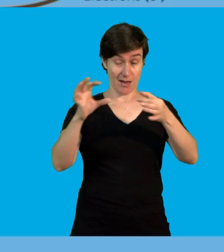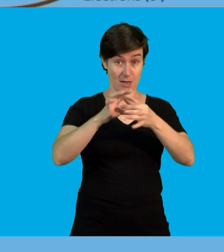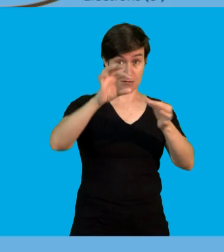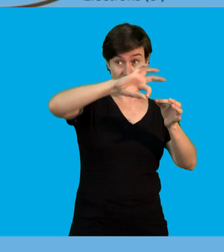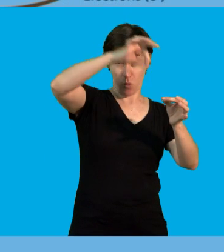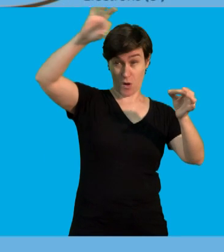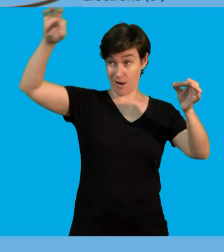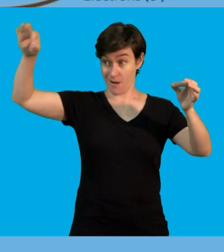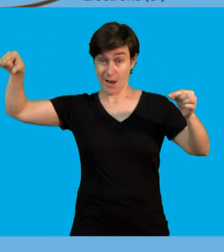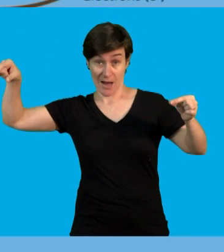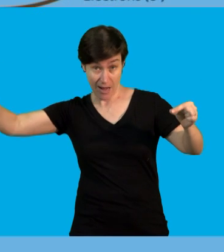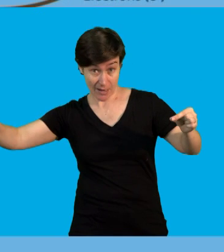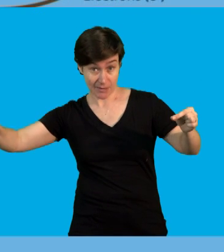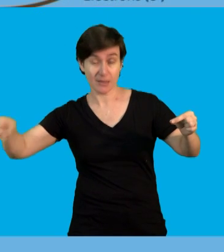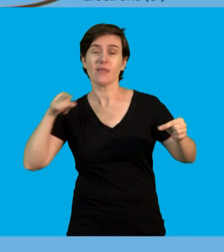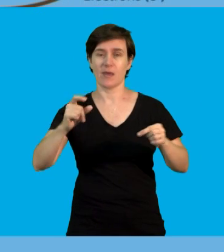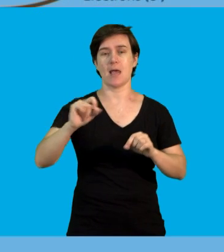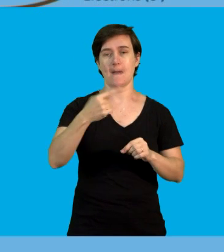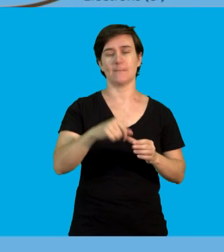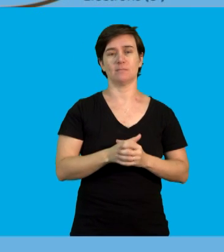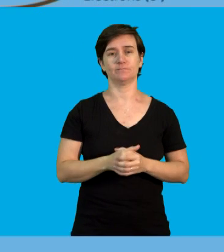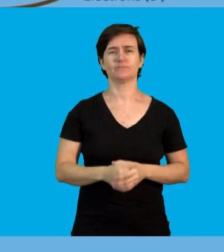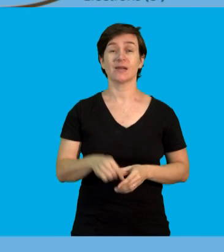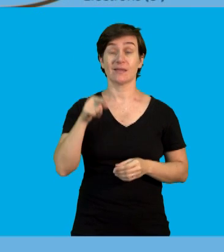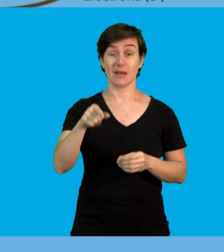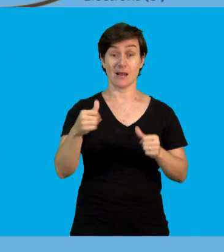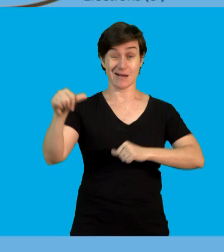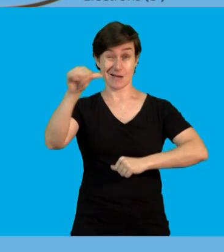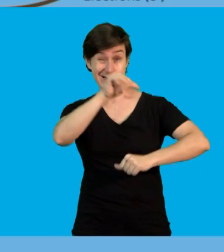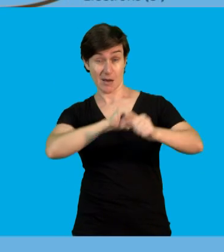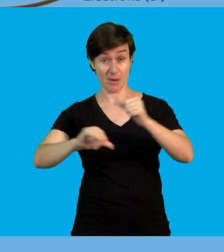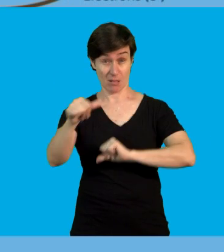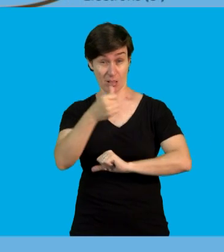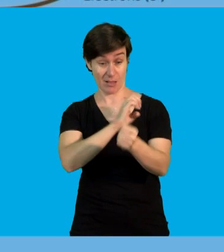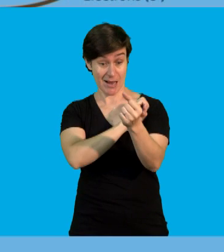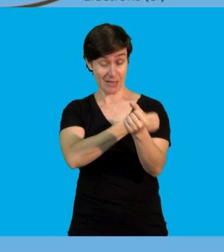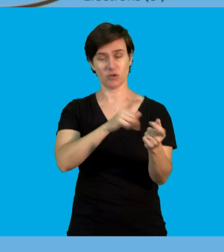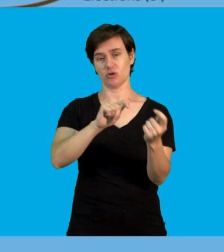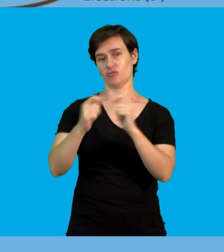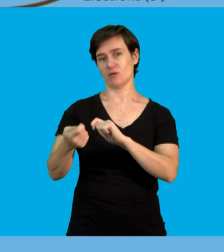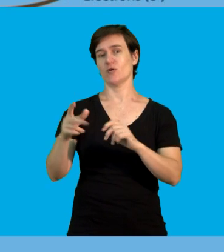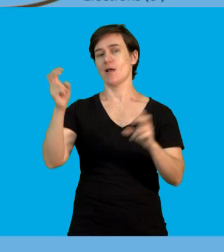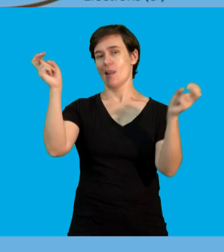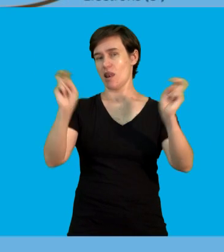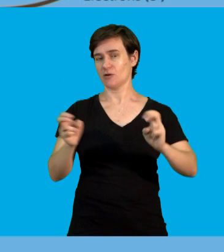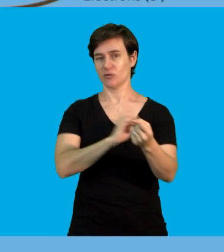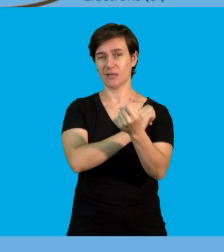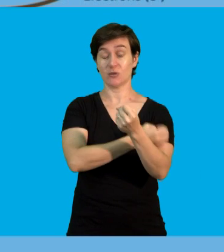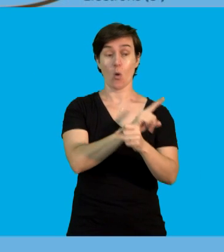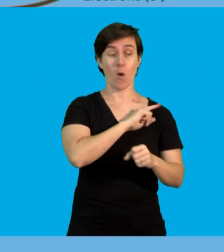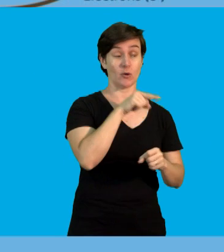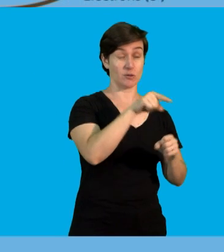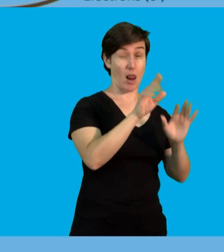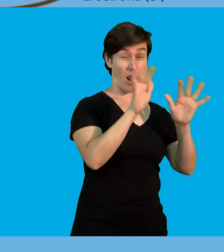with a wire. Now that chemical reaction will then be converted to electrical energy, because now my electrons are going to move